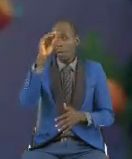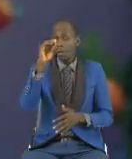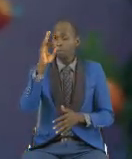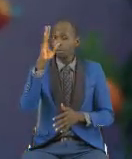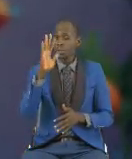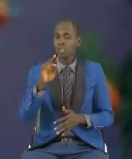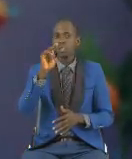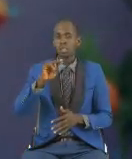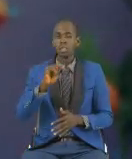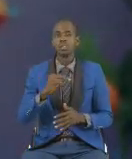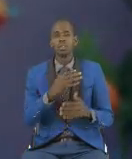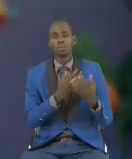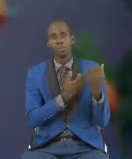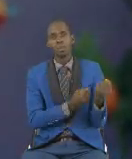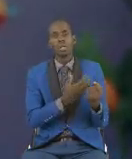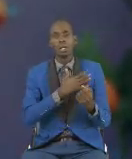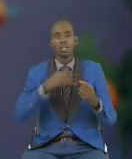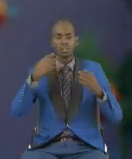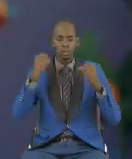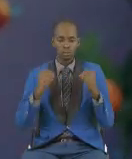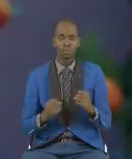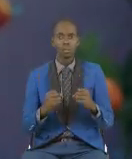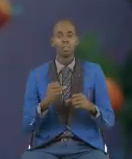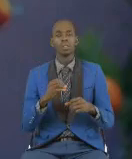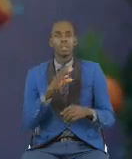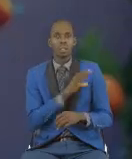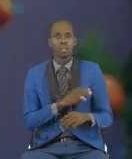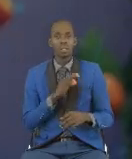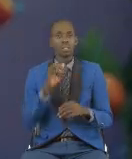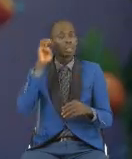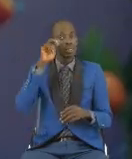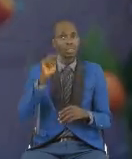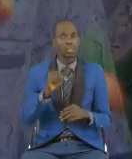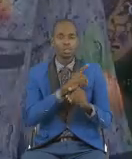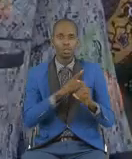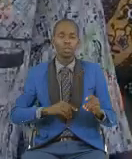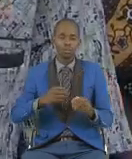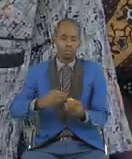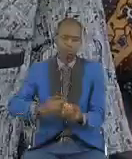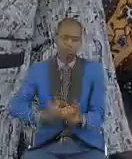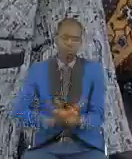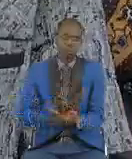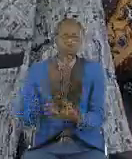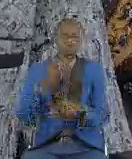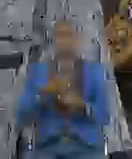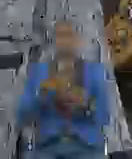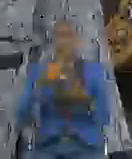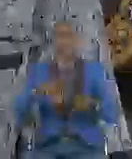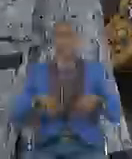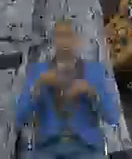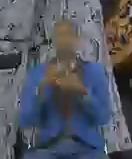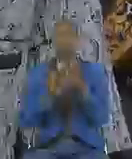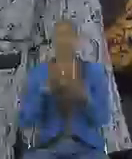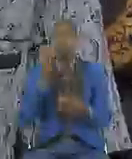the strength of character and the courage you need, the Lord impart it into your life in Jesus' name. Amen.